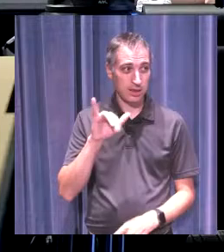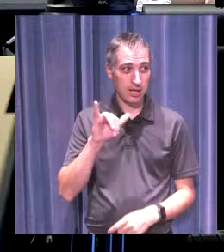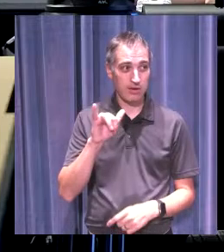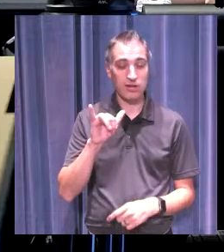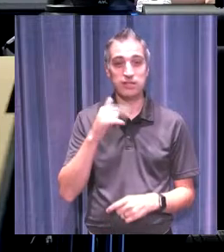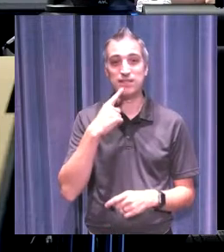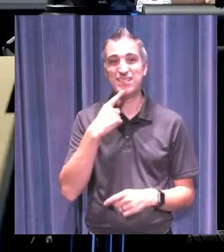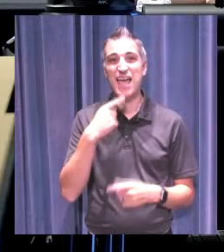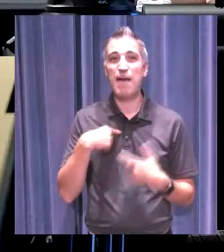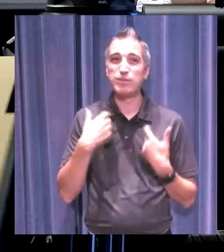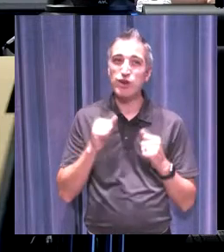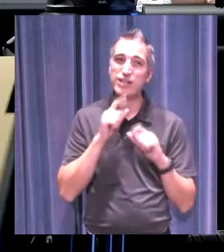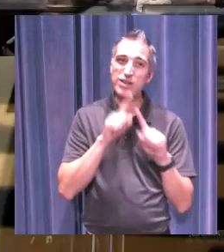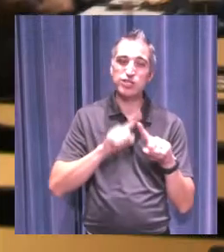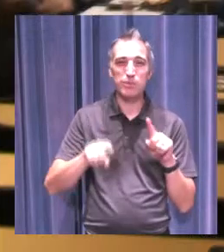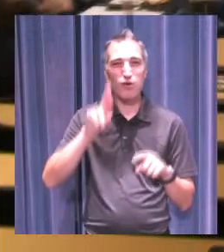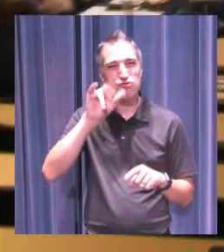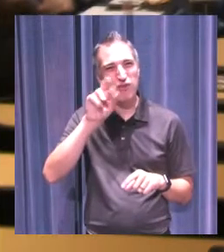So,